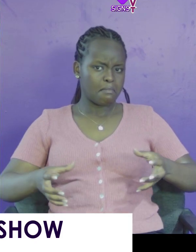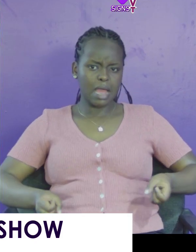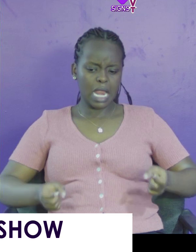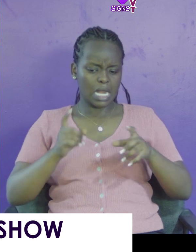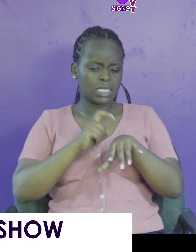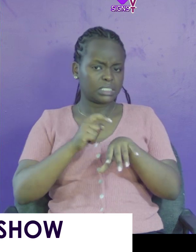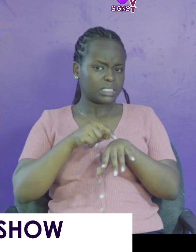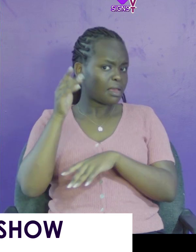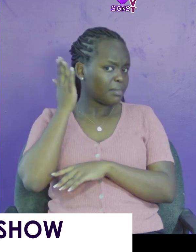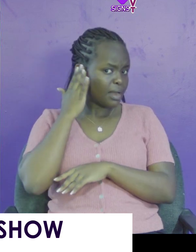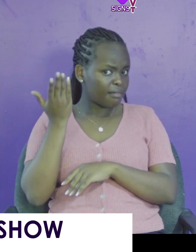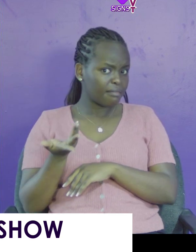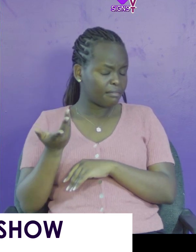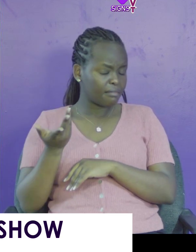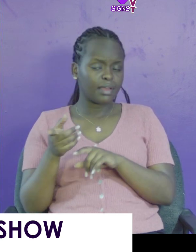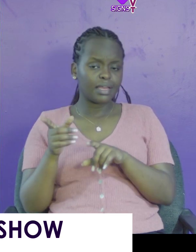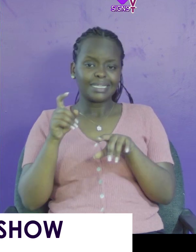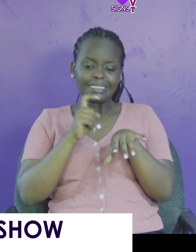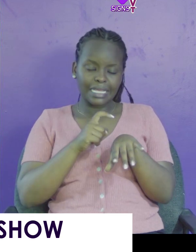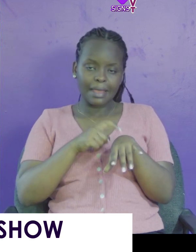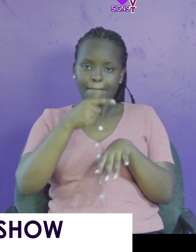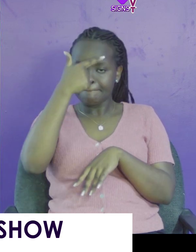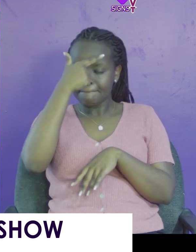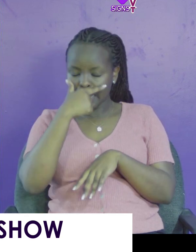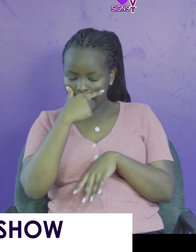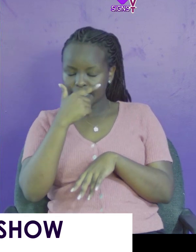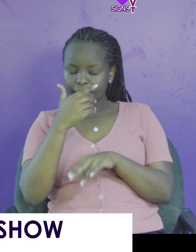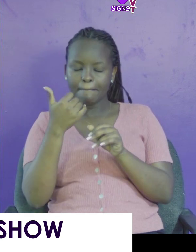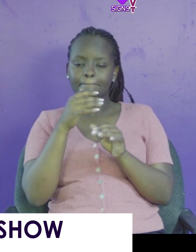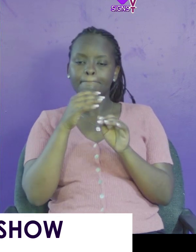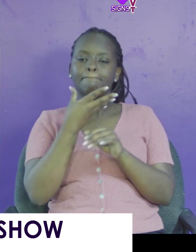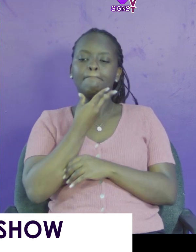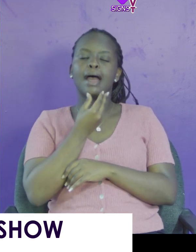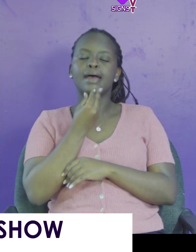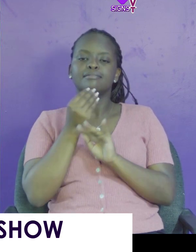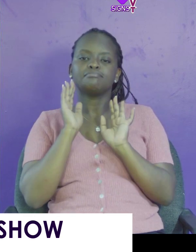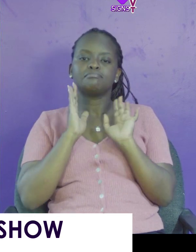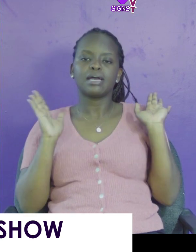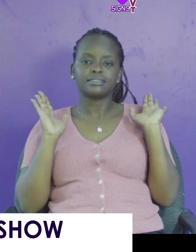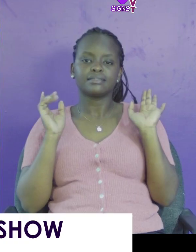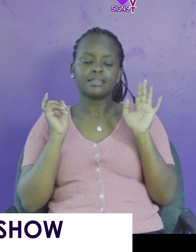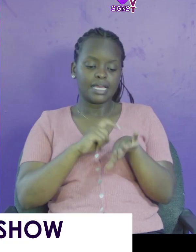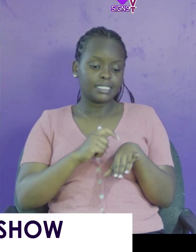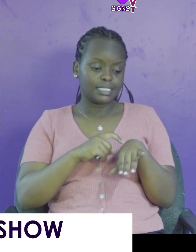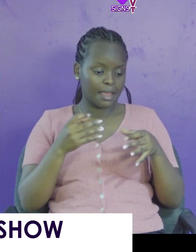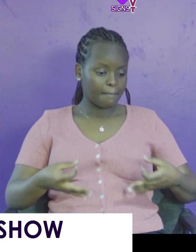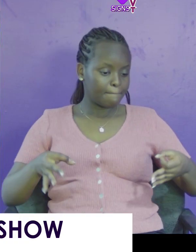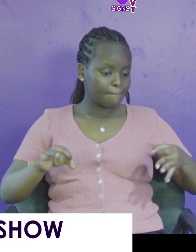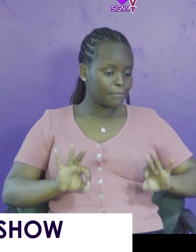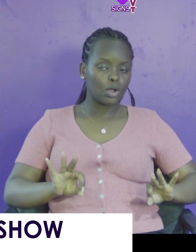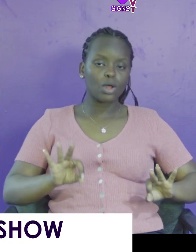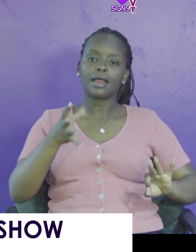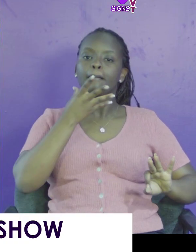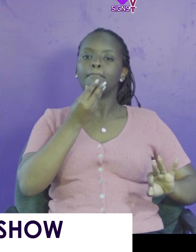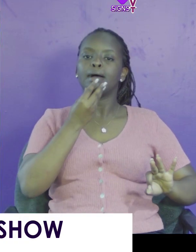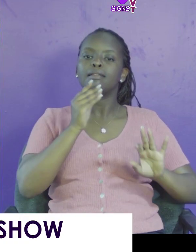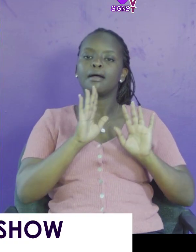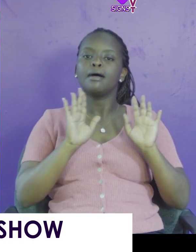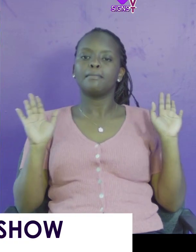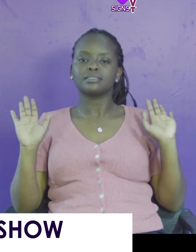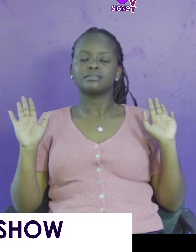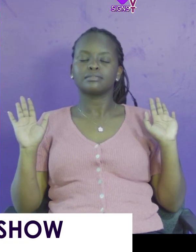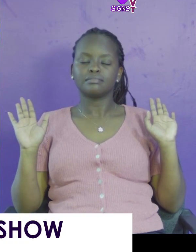man is still a man even when he's blind. A man is still a man even when he does not have money in the pocket. Even when he does not have money in the